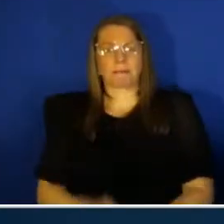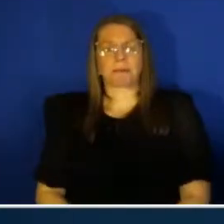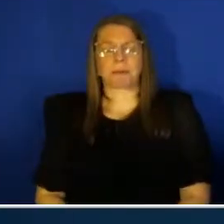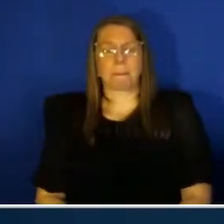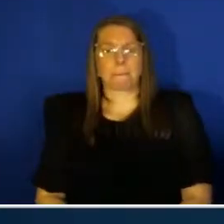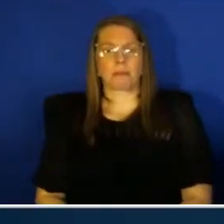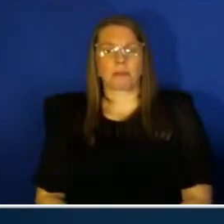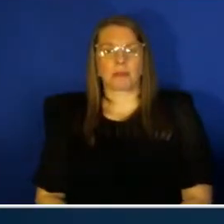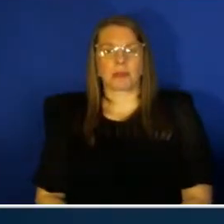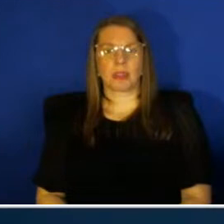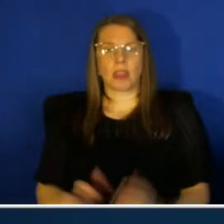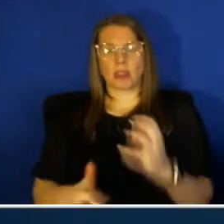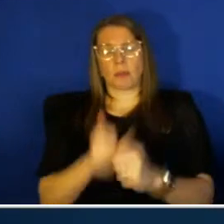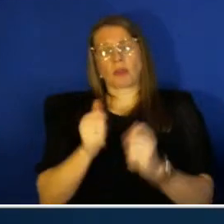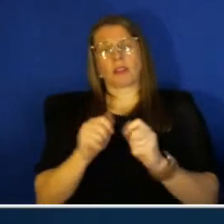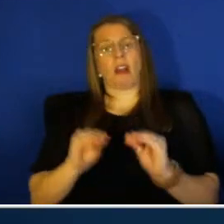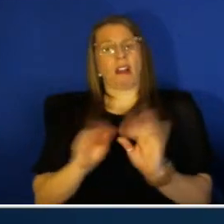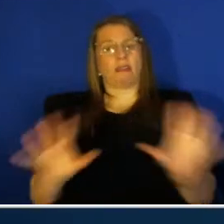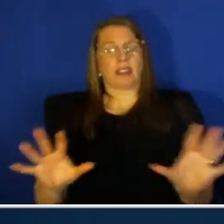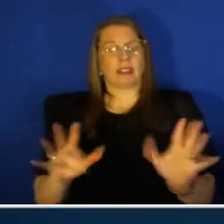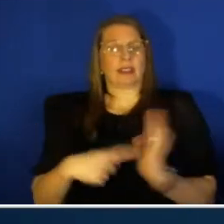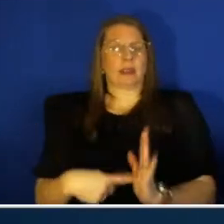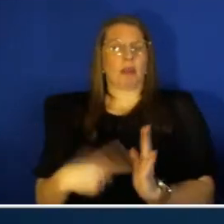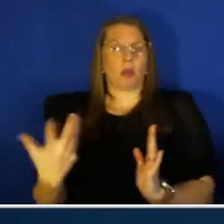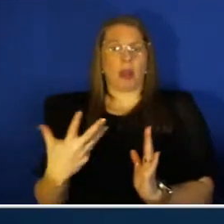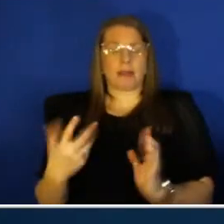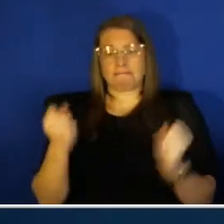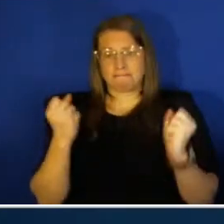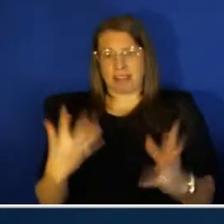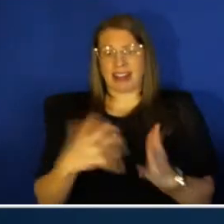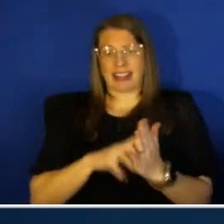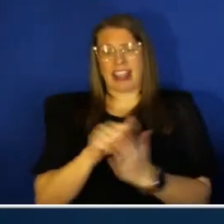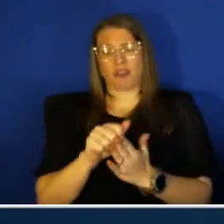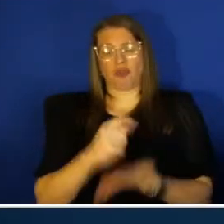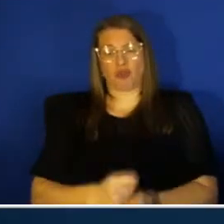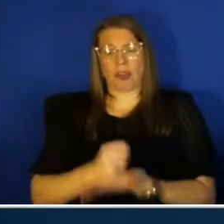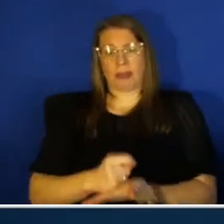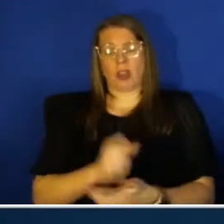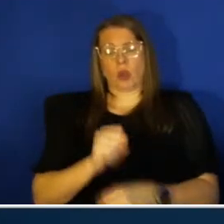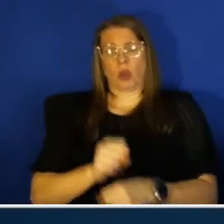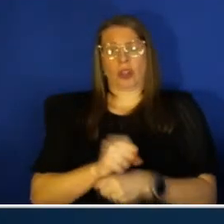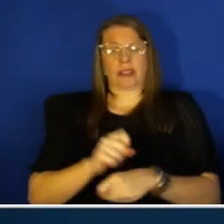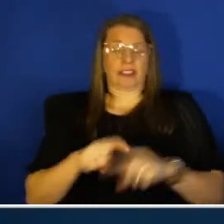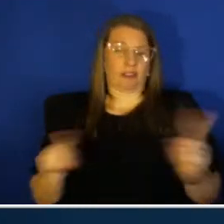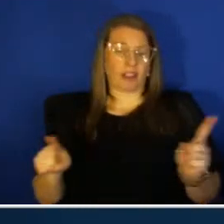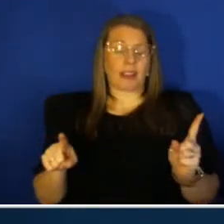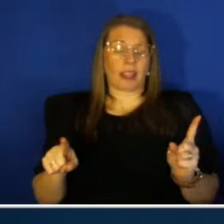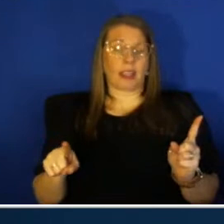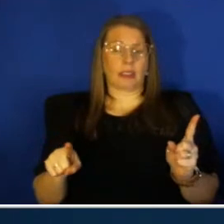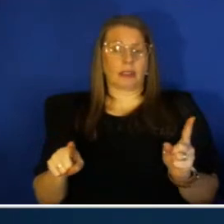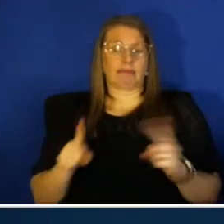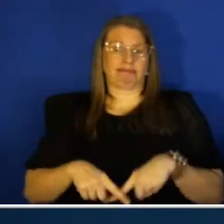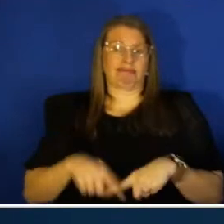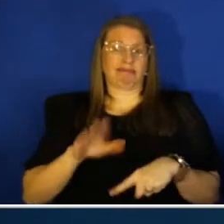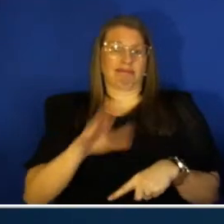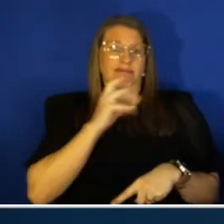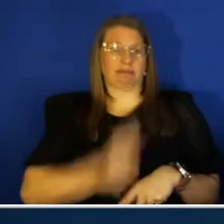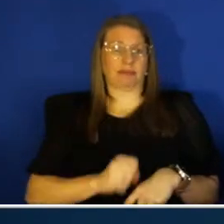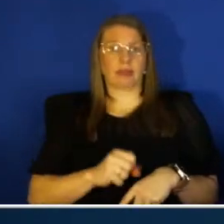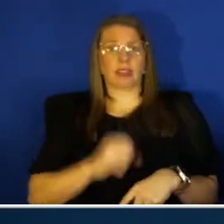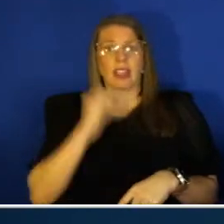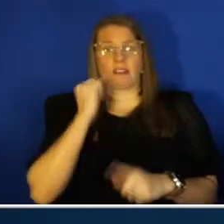the most obvious example is that many cancer treatments work differently based on age. For example, if you're thinking